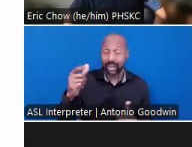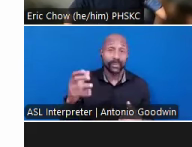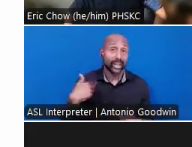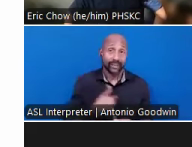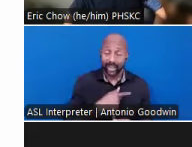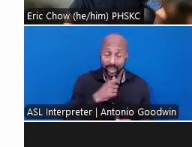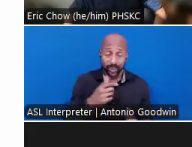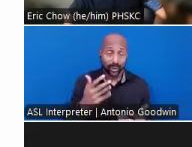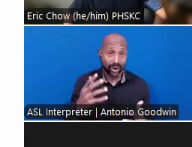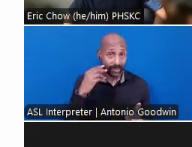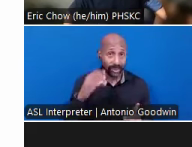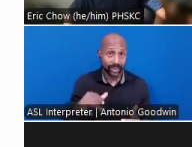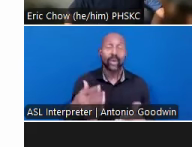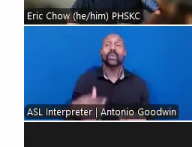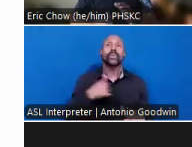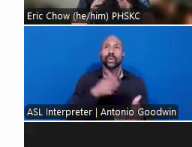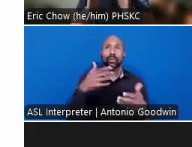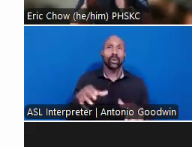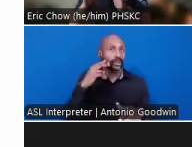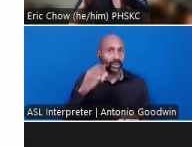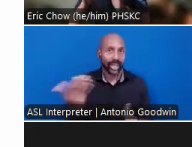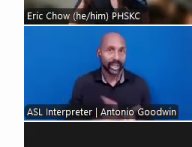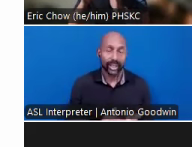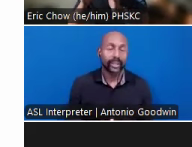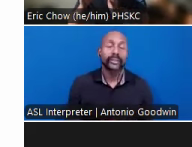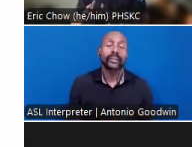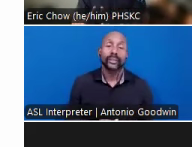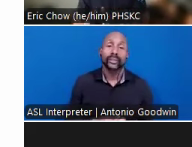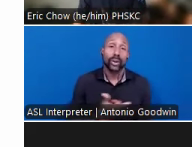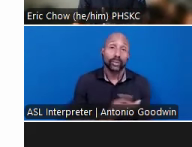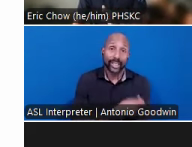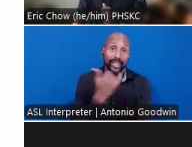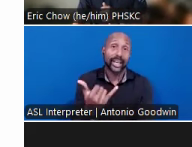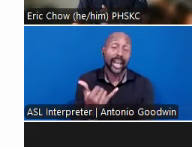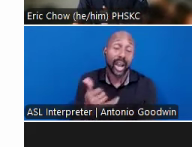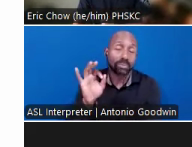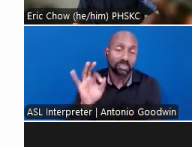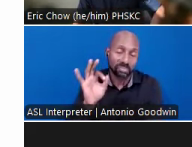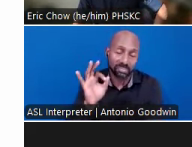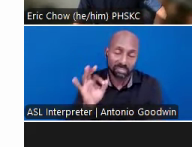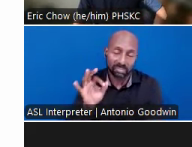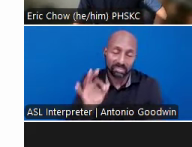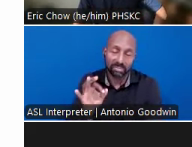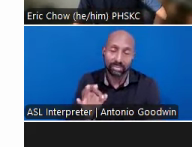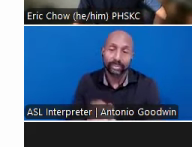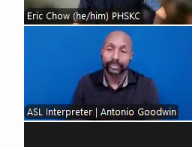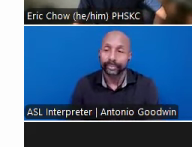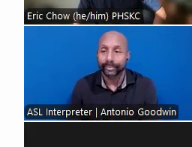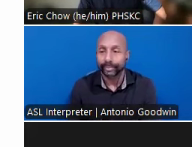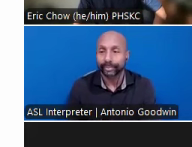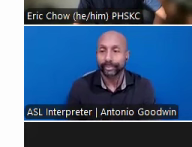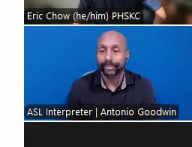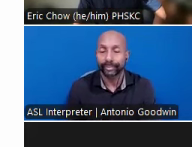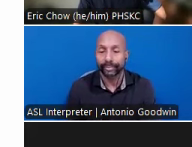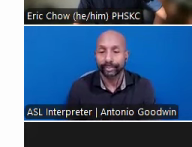certainly don't want to ever experience that again. So that's why taking the vaccine now, because right now, as you can see at the very end of this